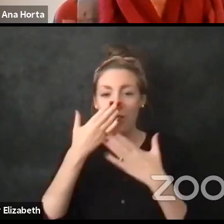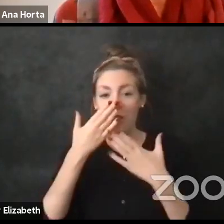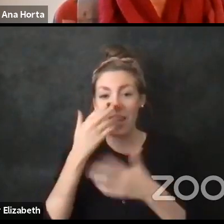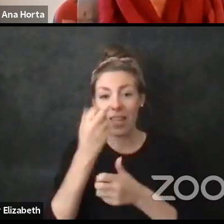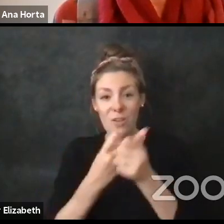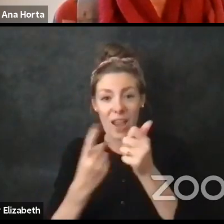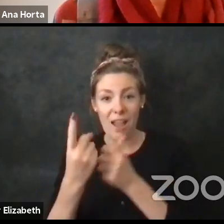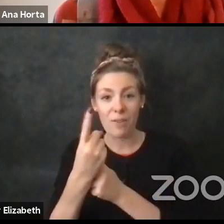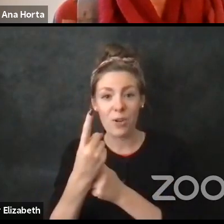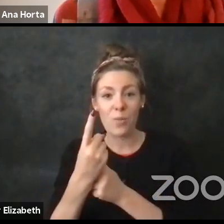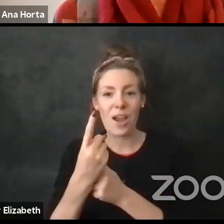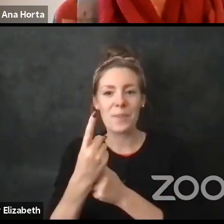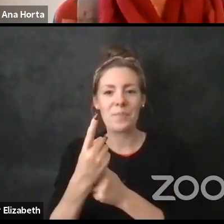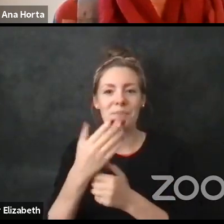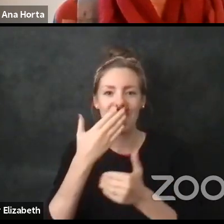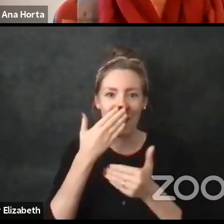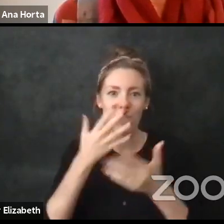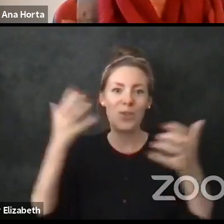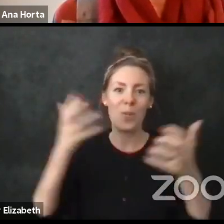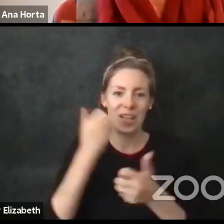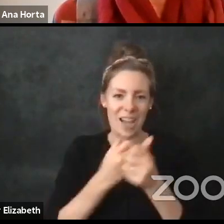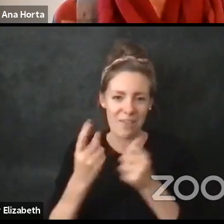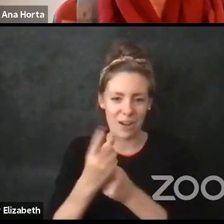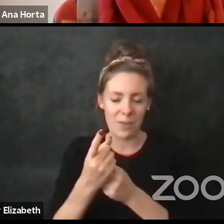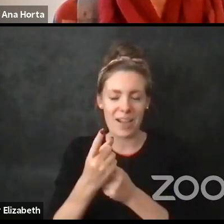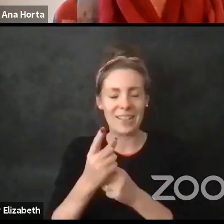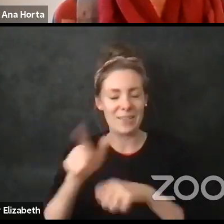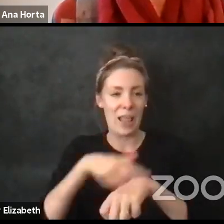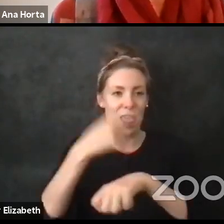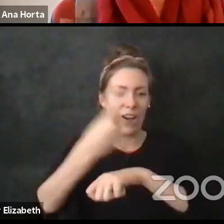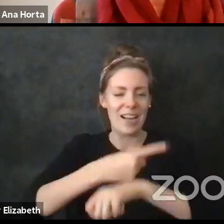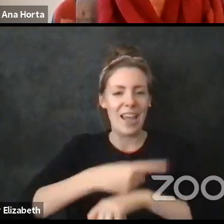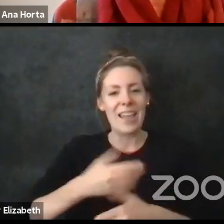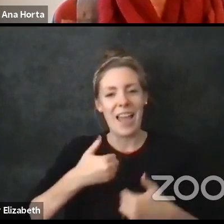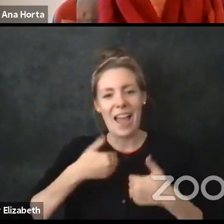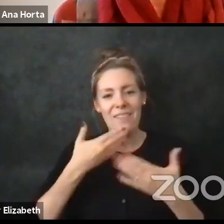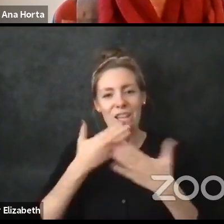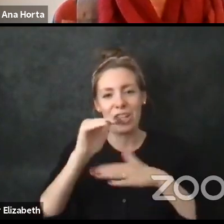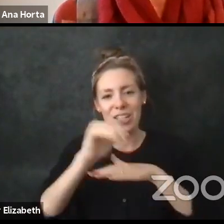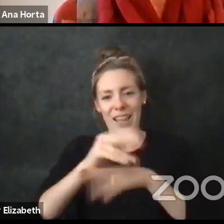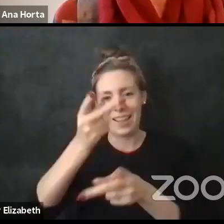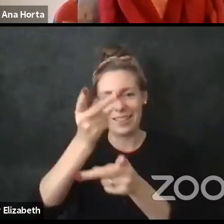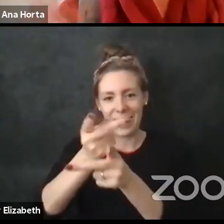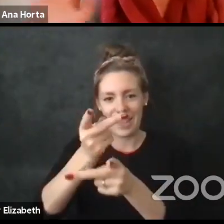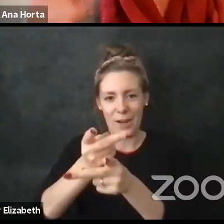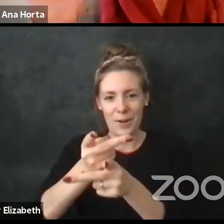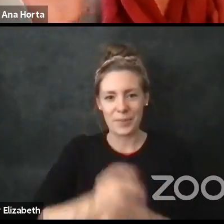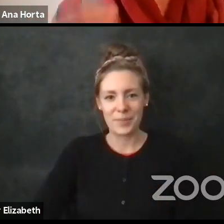everyone much. Thank you very much, everyone. It's been a long day. Have a good night and take care.